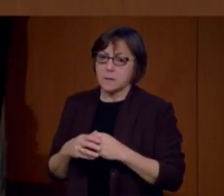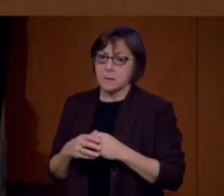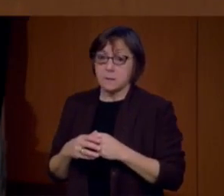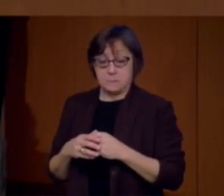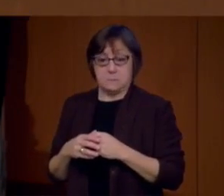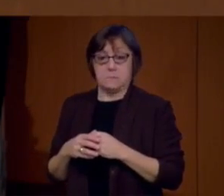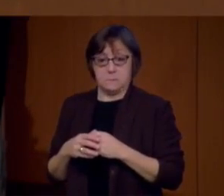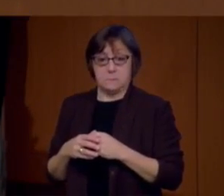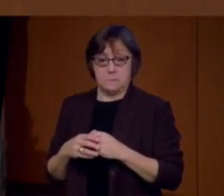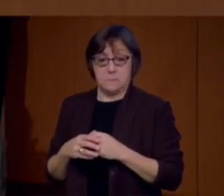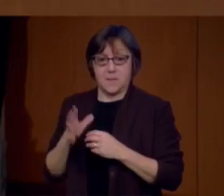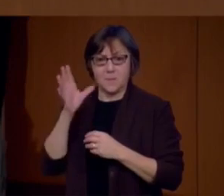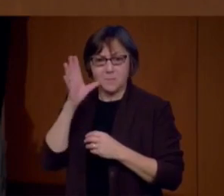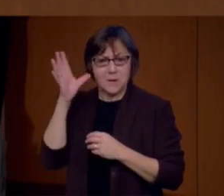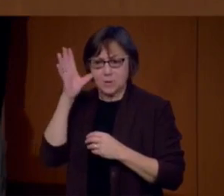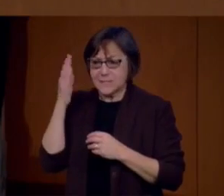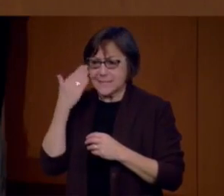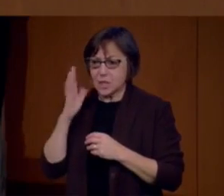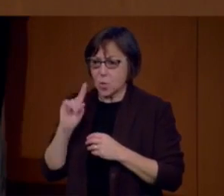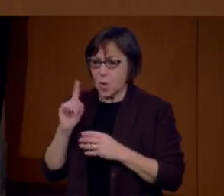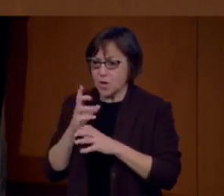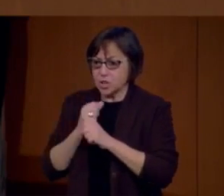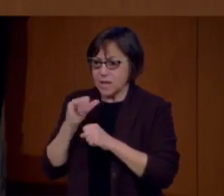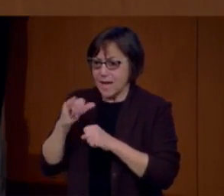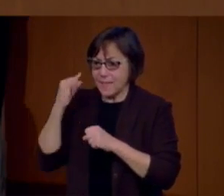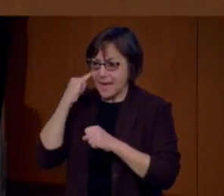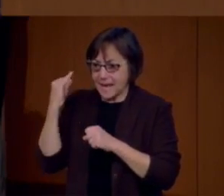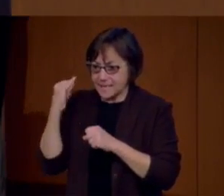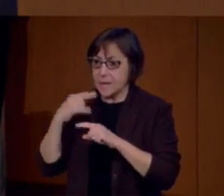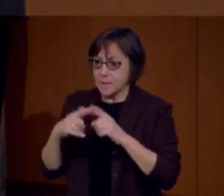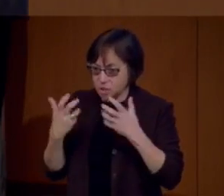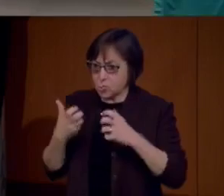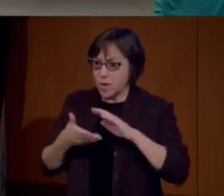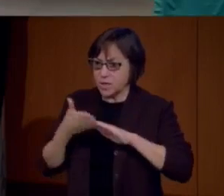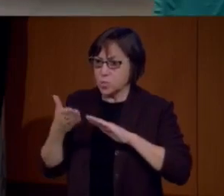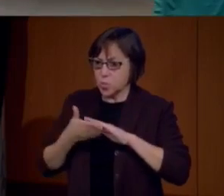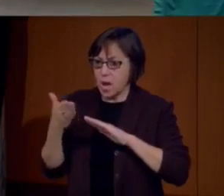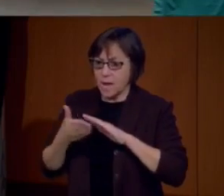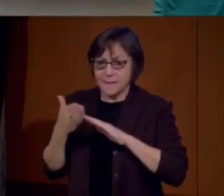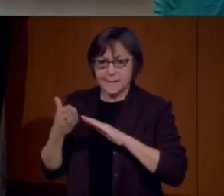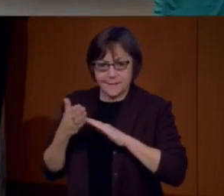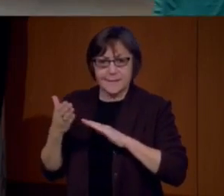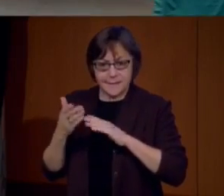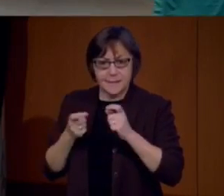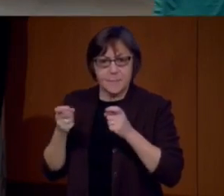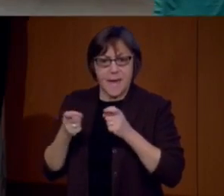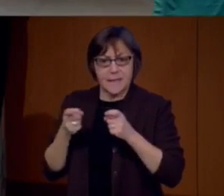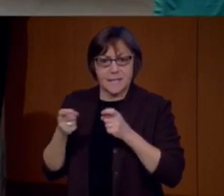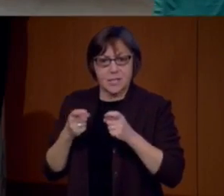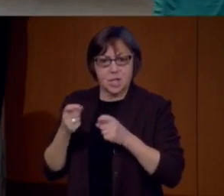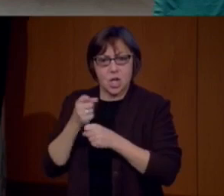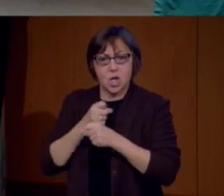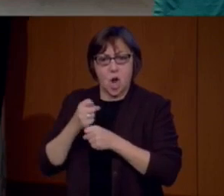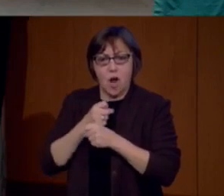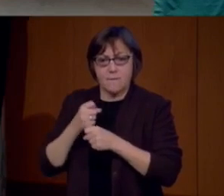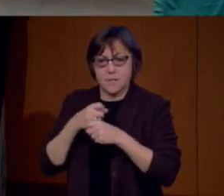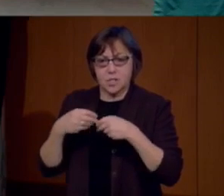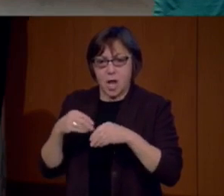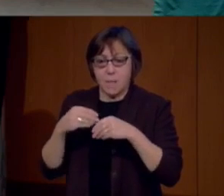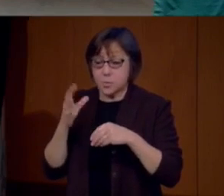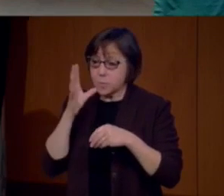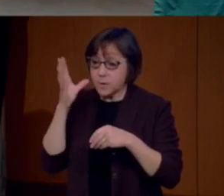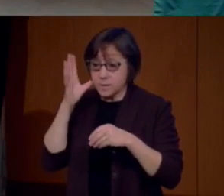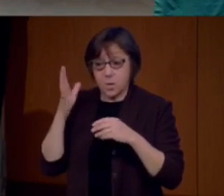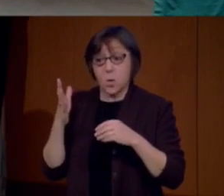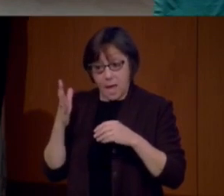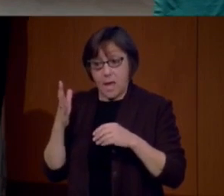Now, they didn't really know where she ever got that idea, but she wanted to run a coffee shop. So her parents said, well, okay, Em, but you've